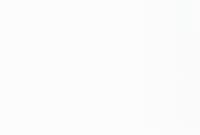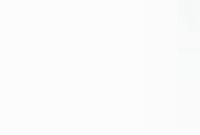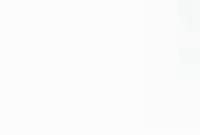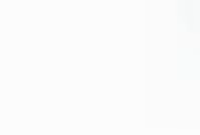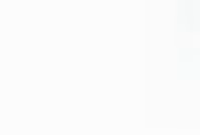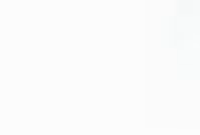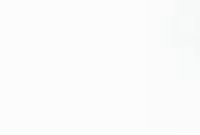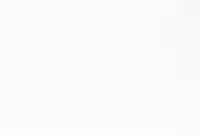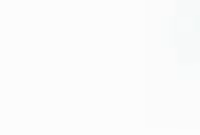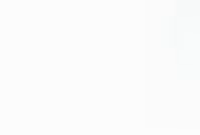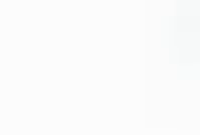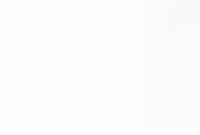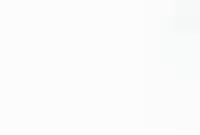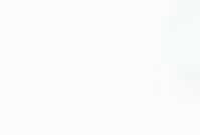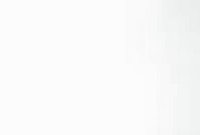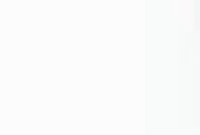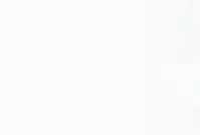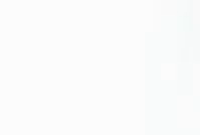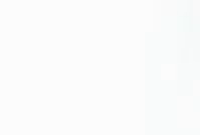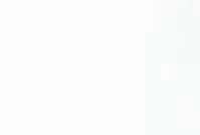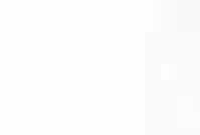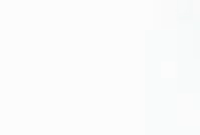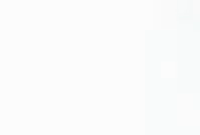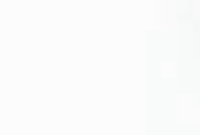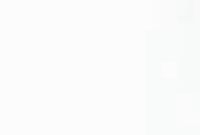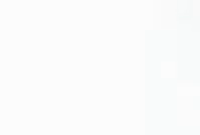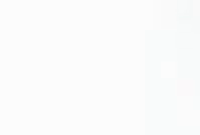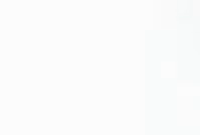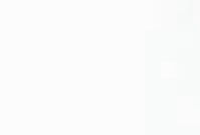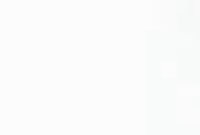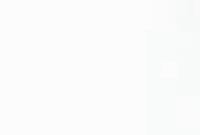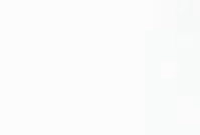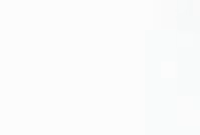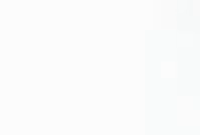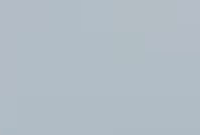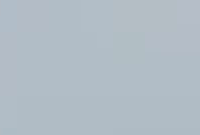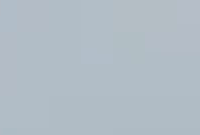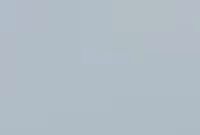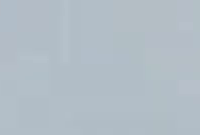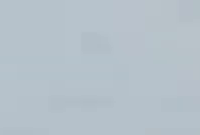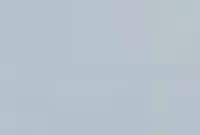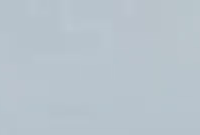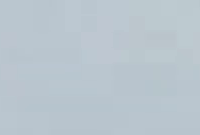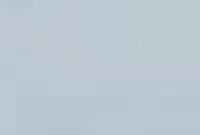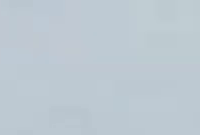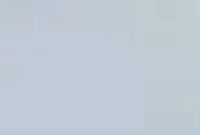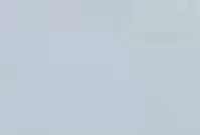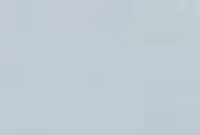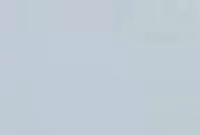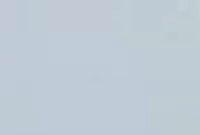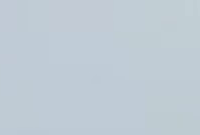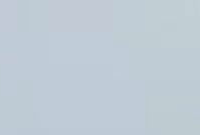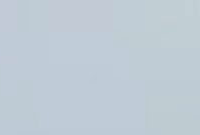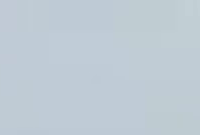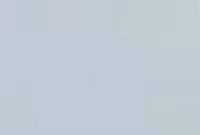Yes, thank you for joining. And special thank you to Lisa for putting up with our fast talking and Christine. Yes, thank you, Lisa. Sorry about